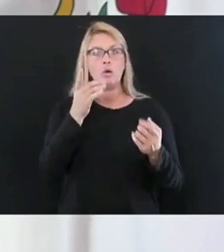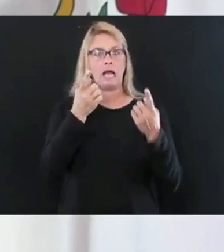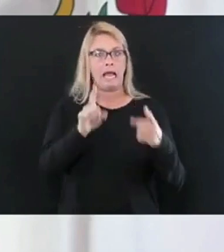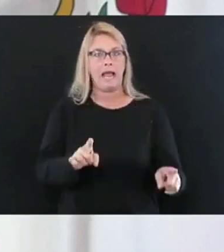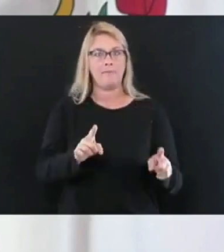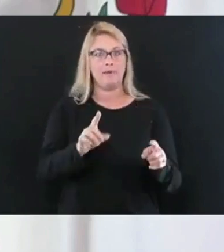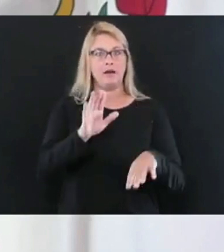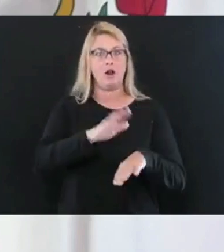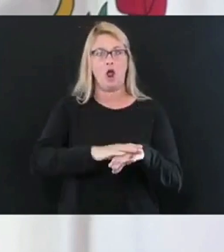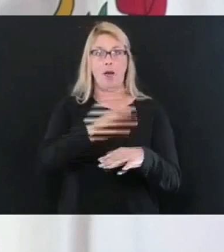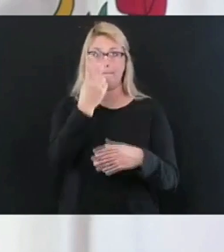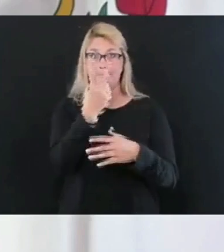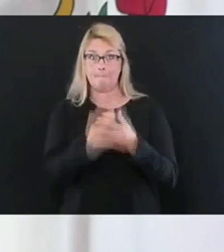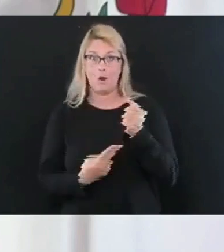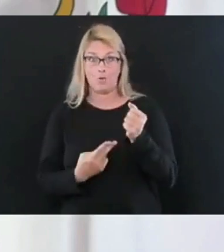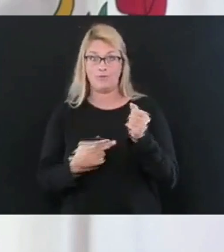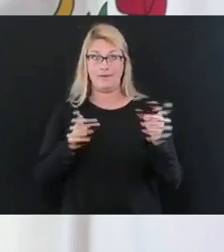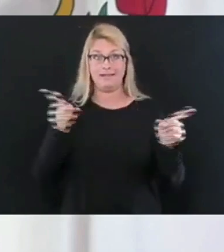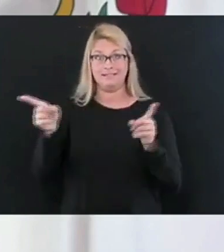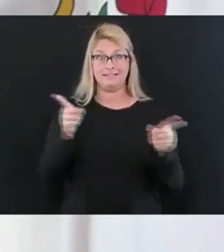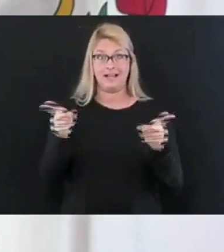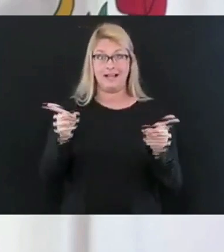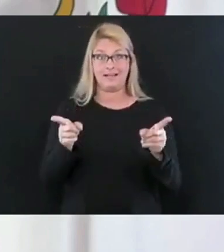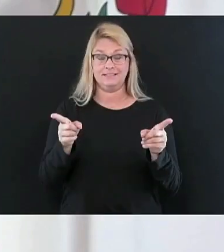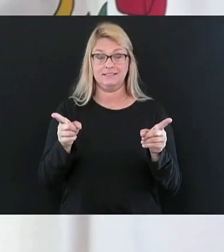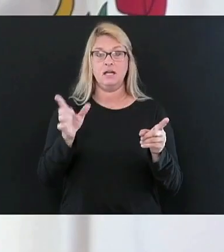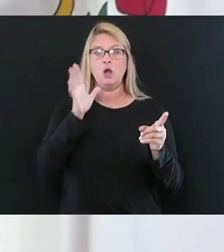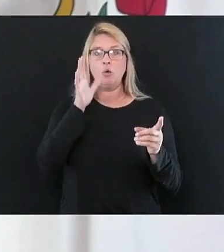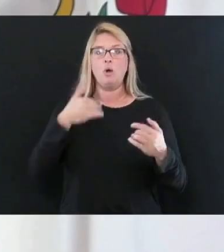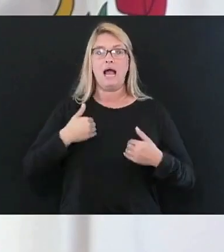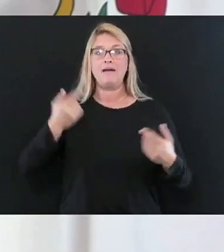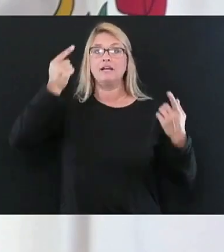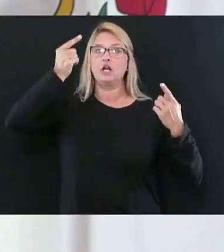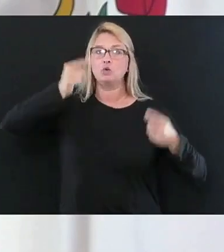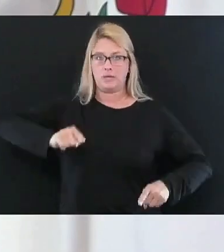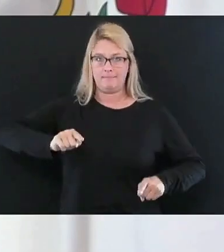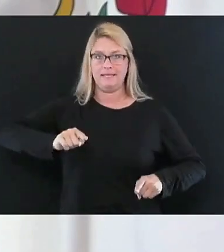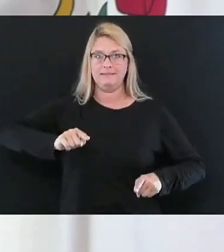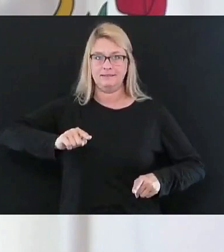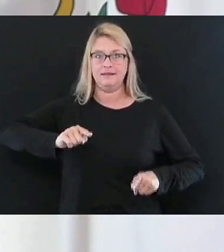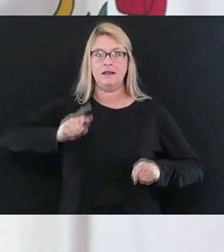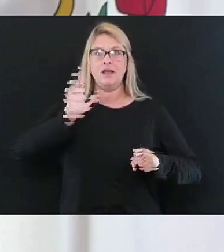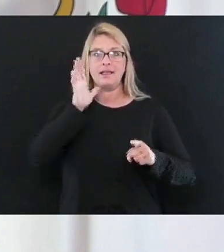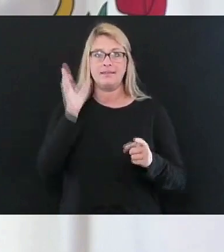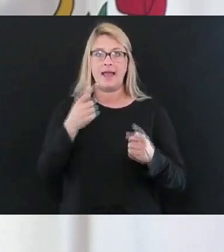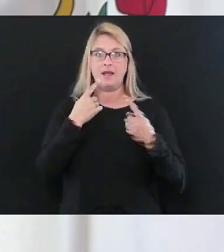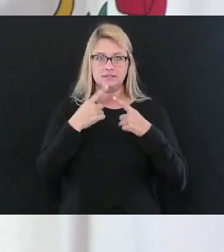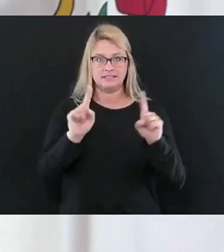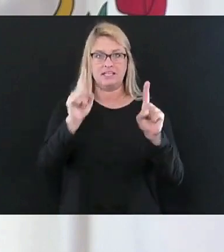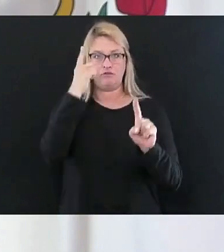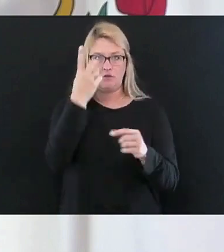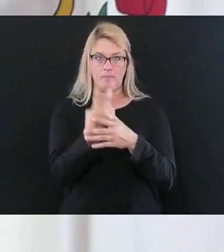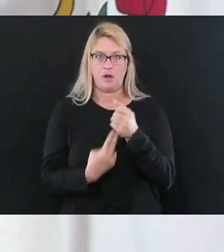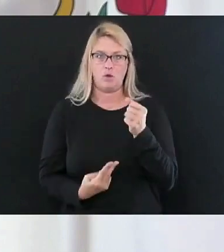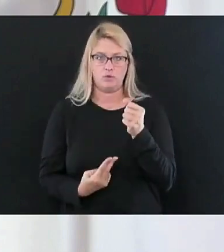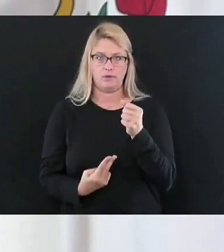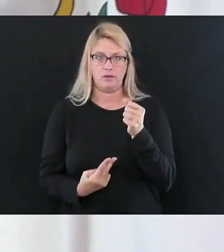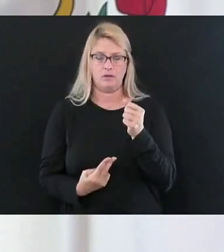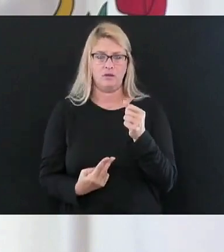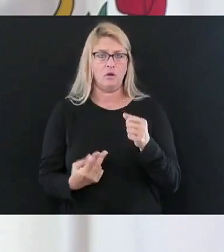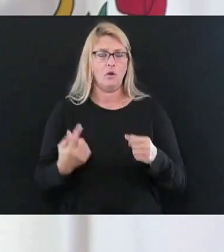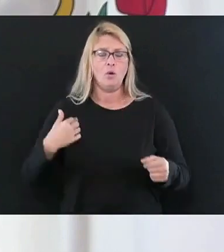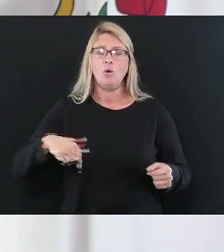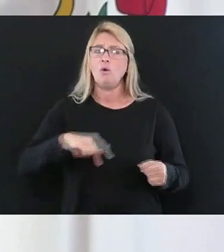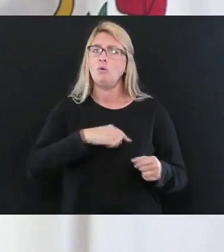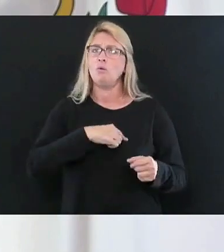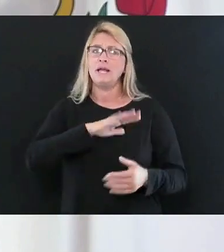sides, and both sides will come to a resolution that will work for everybody. We all hope